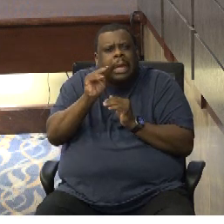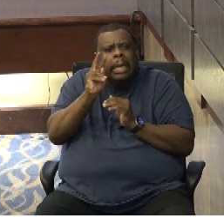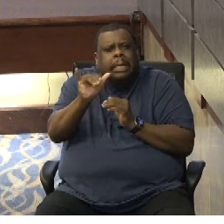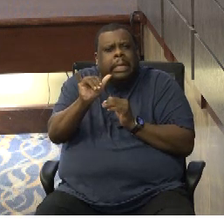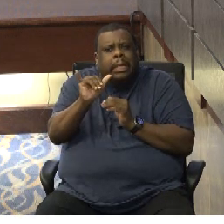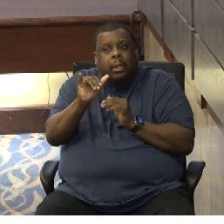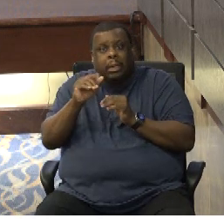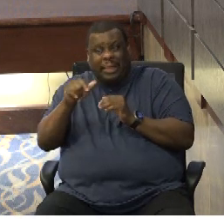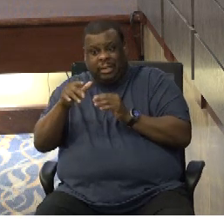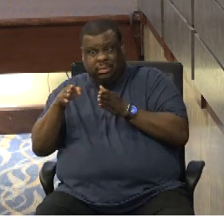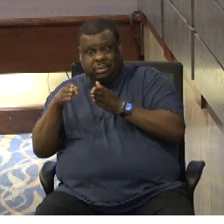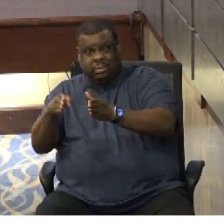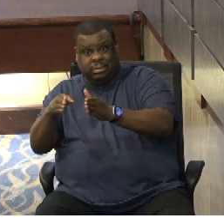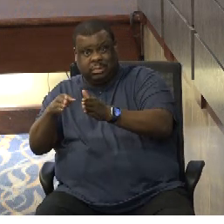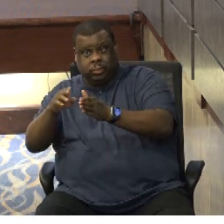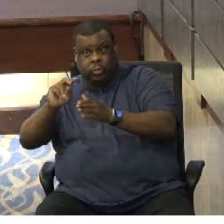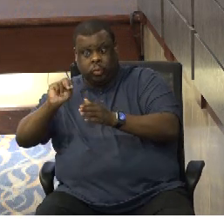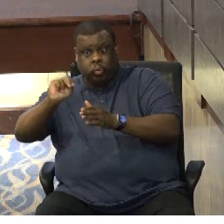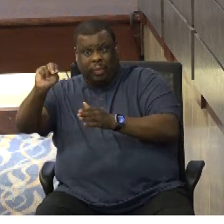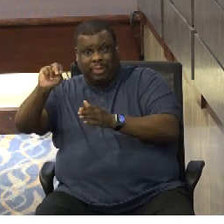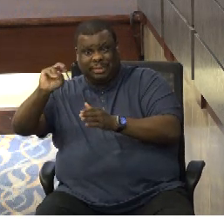where are those at, Galen?